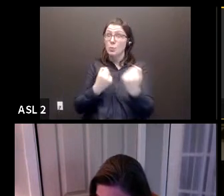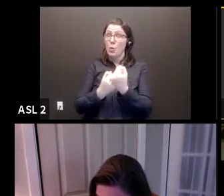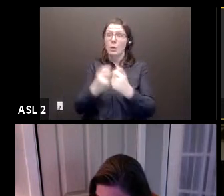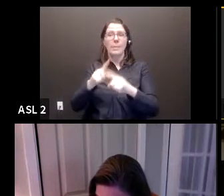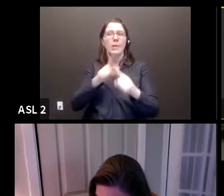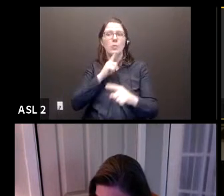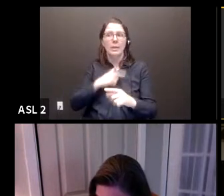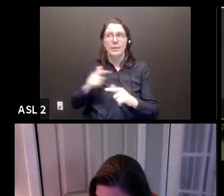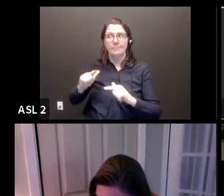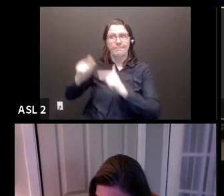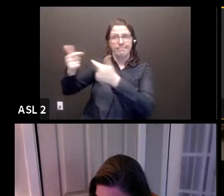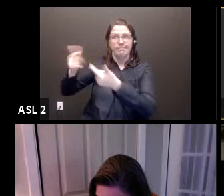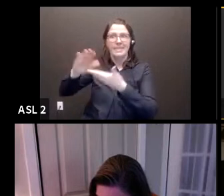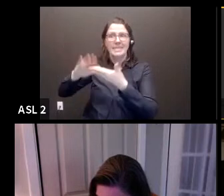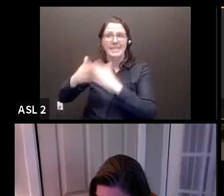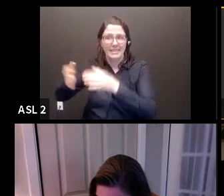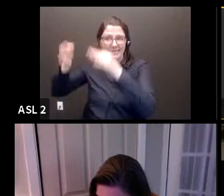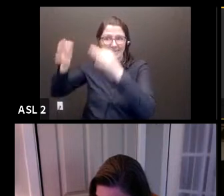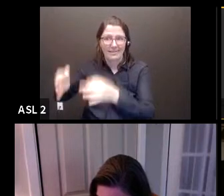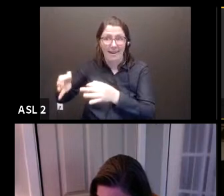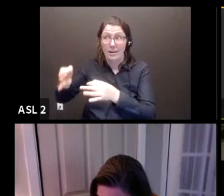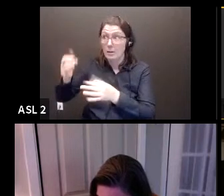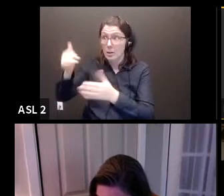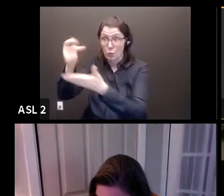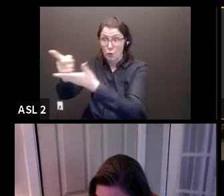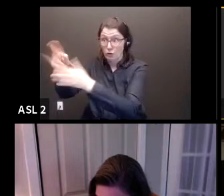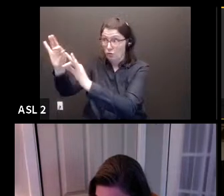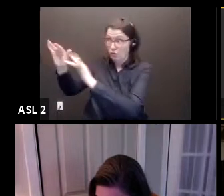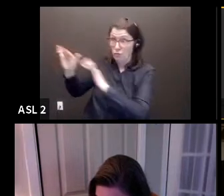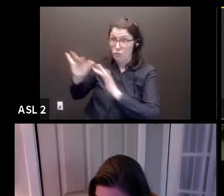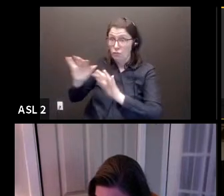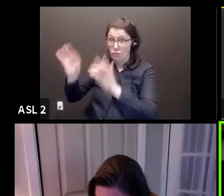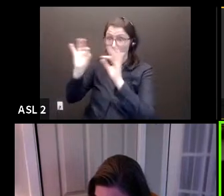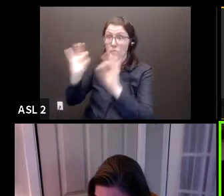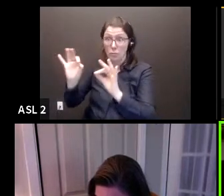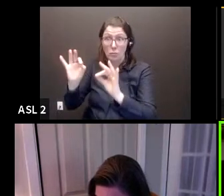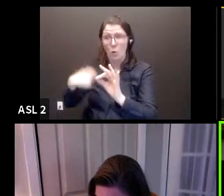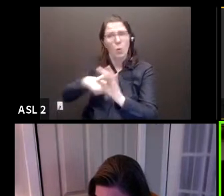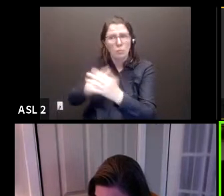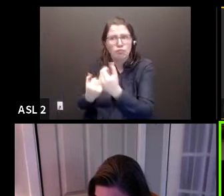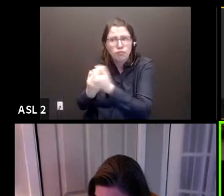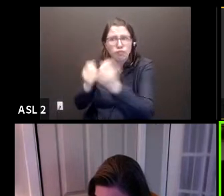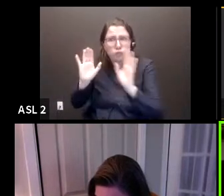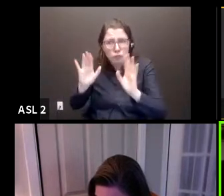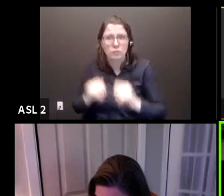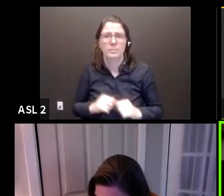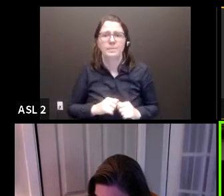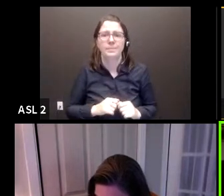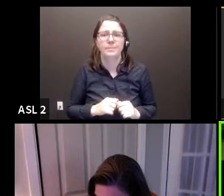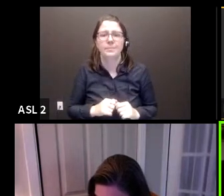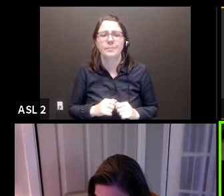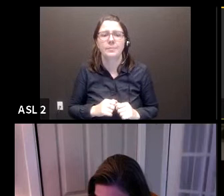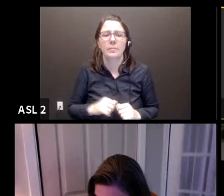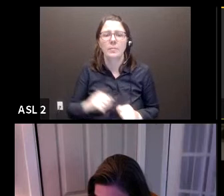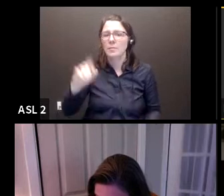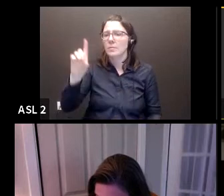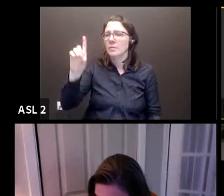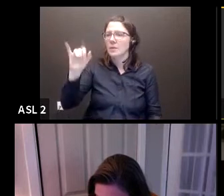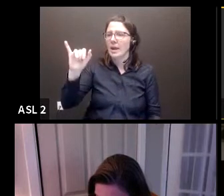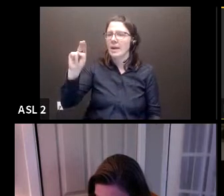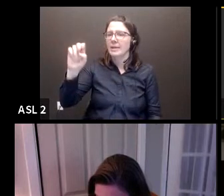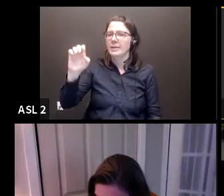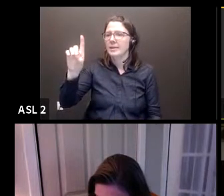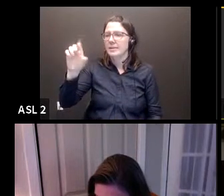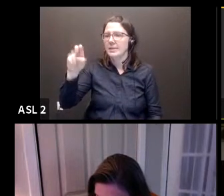the approvals thank you very much thank you chair thank you um mr chair could i just add something about